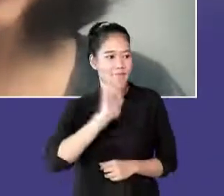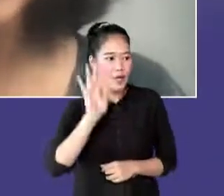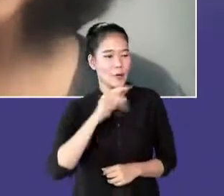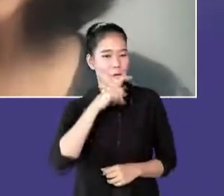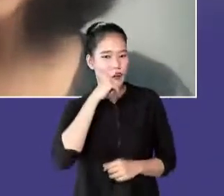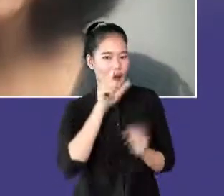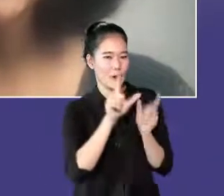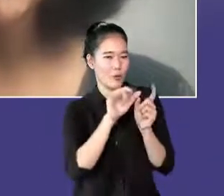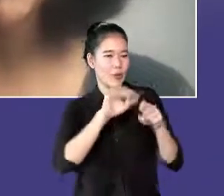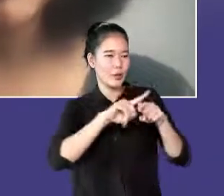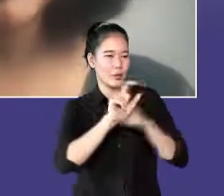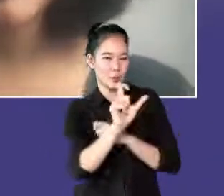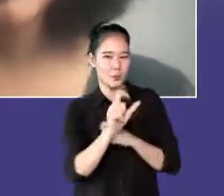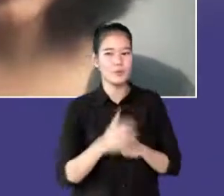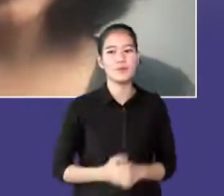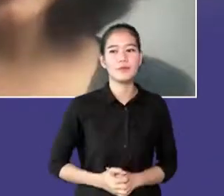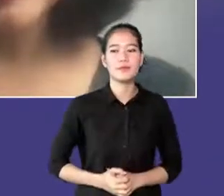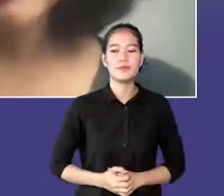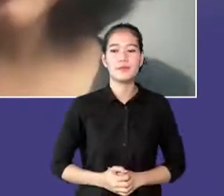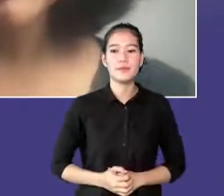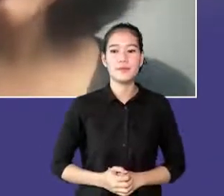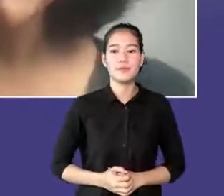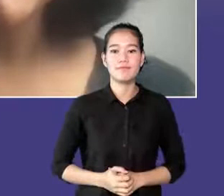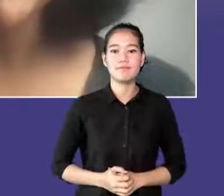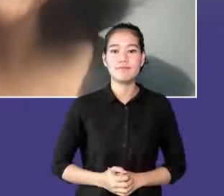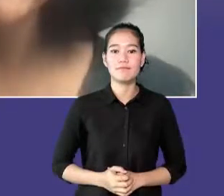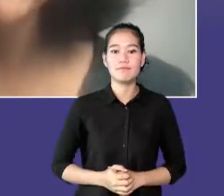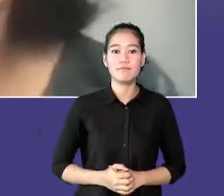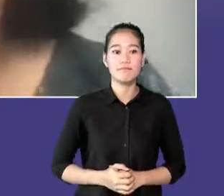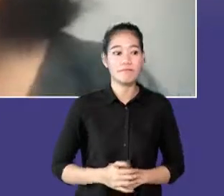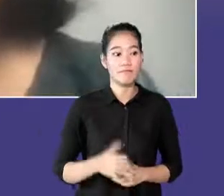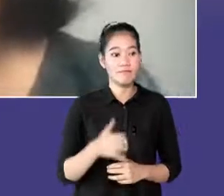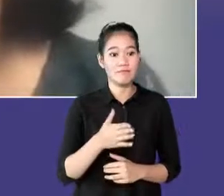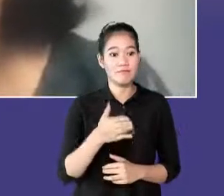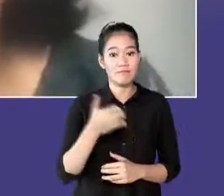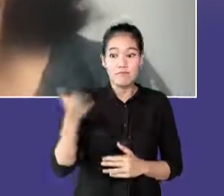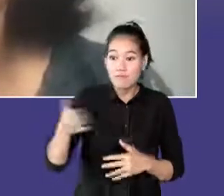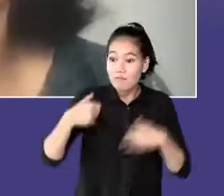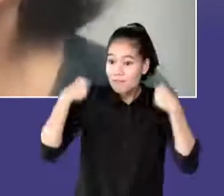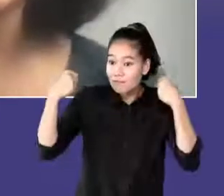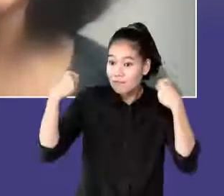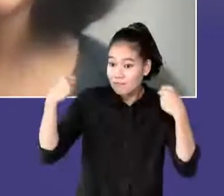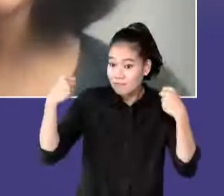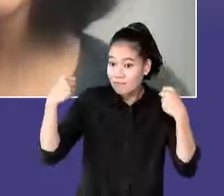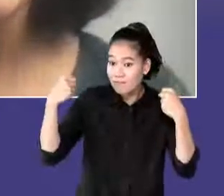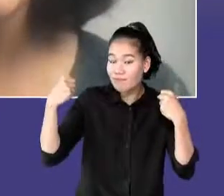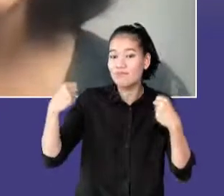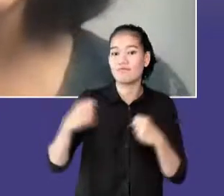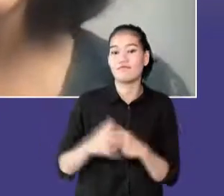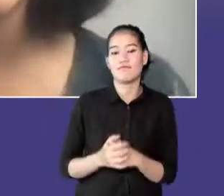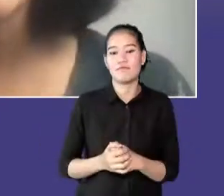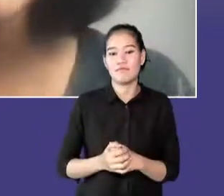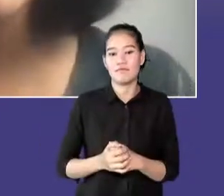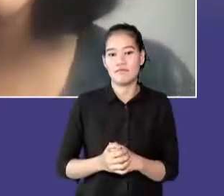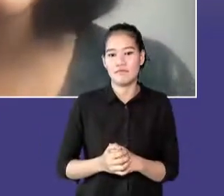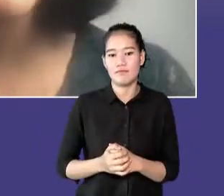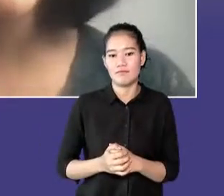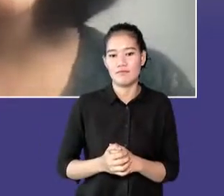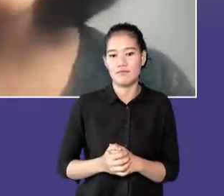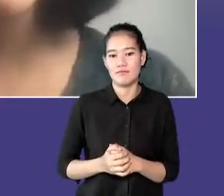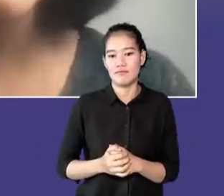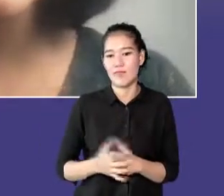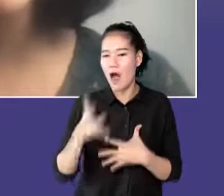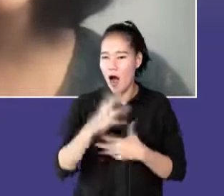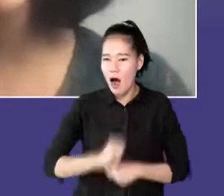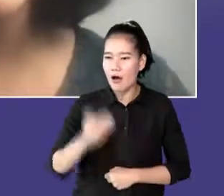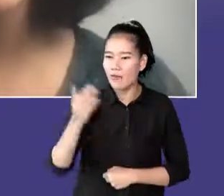Pak Wiku. Hello. How are you? Wish you all the blessing for the holy month